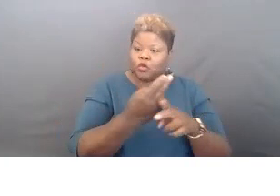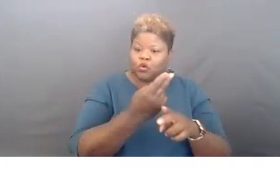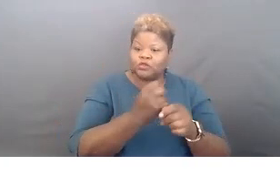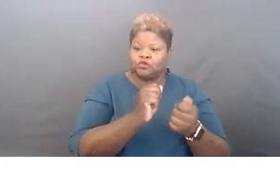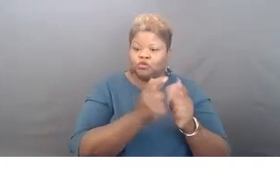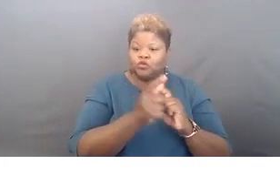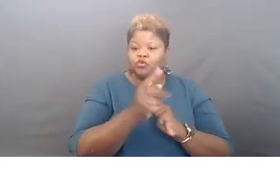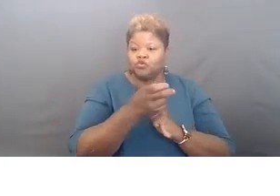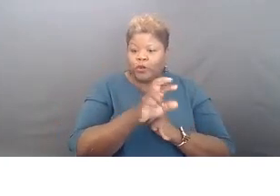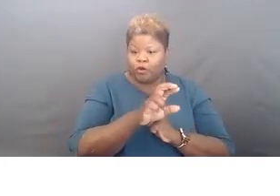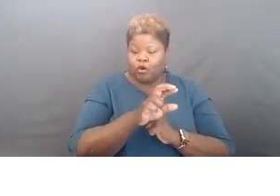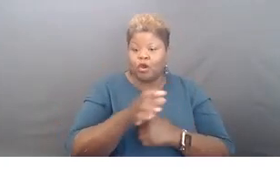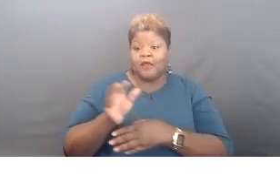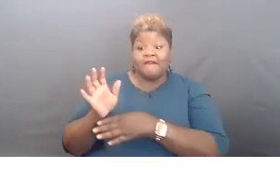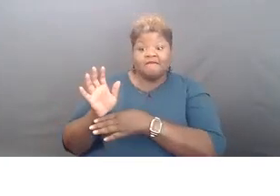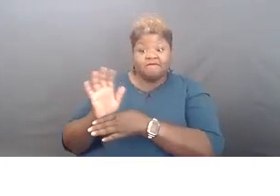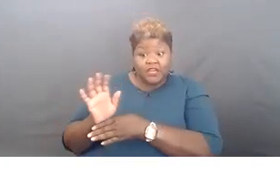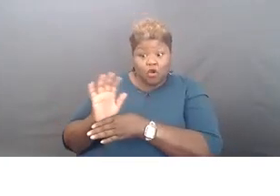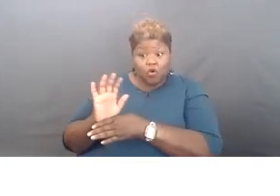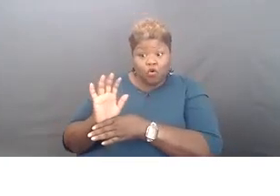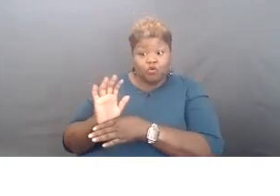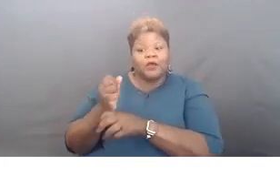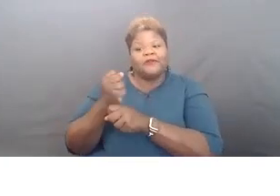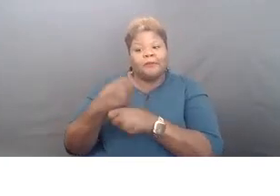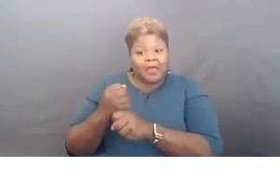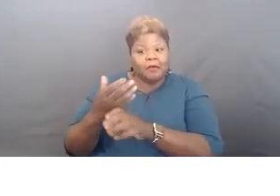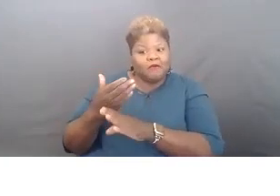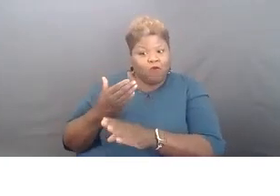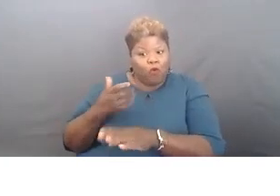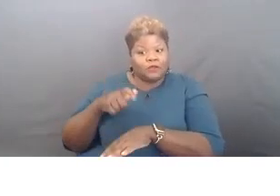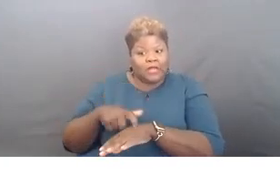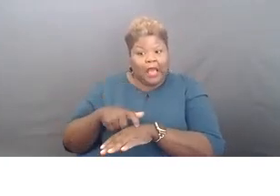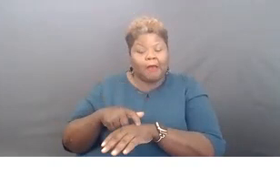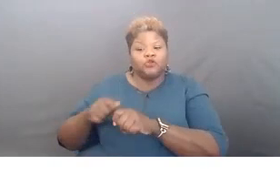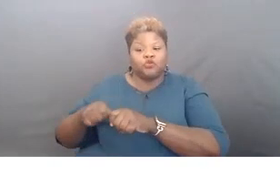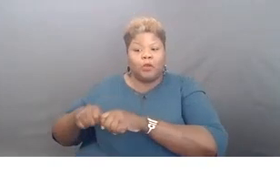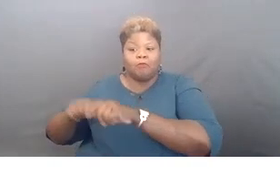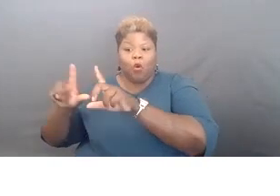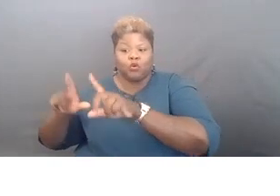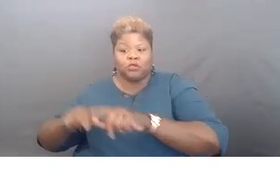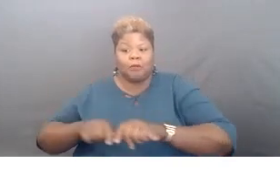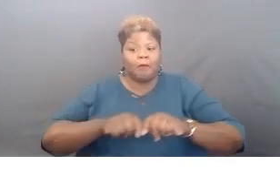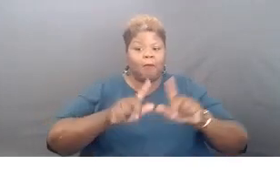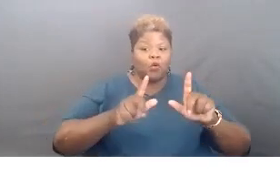videos, you have to have those done ahead of time, and you need to be posting those in person throughout the day.